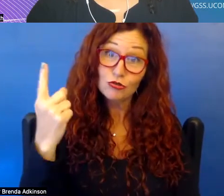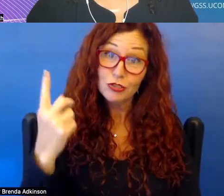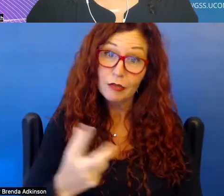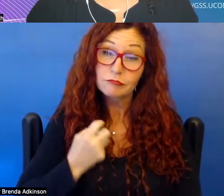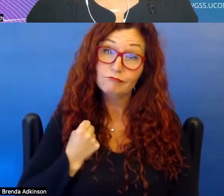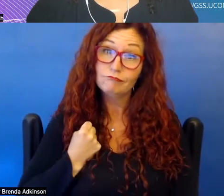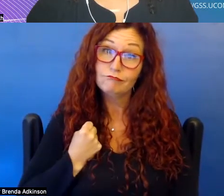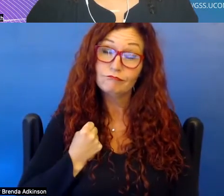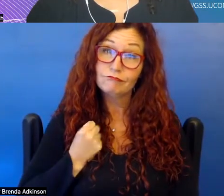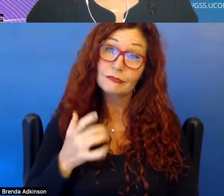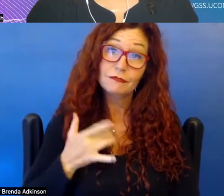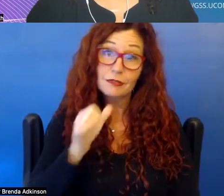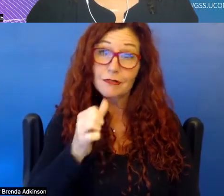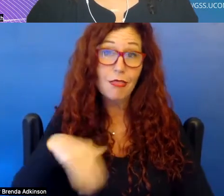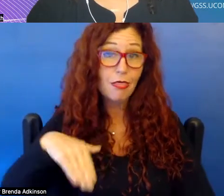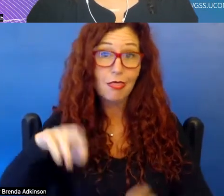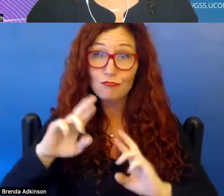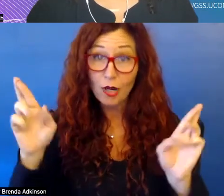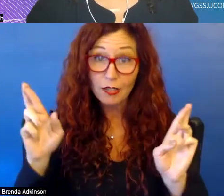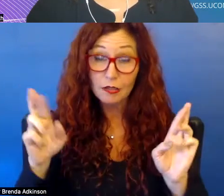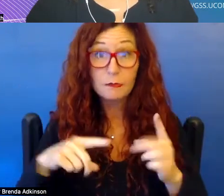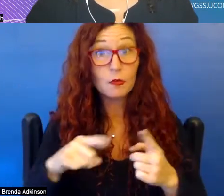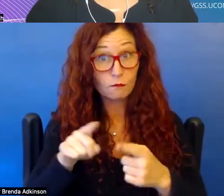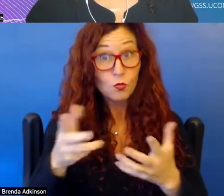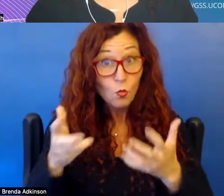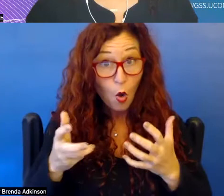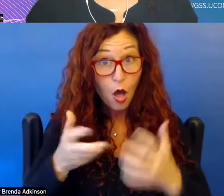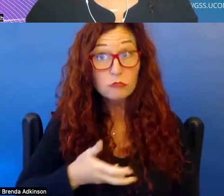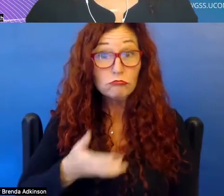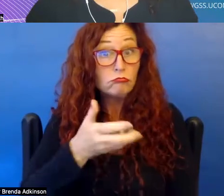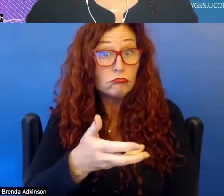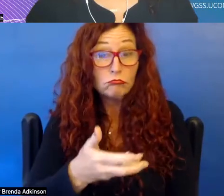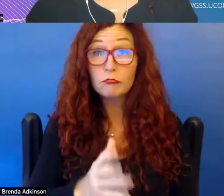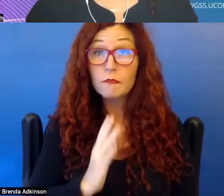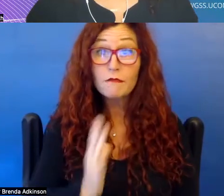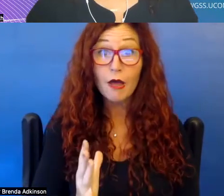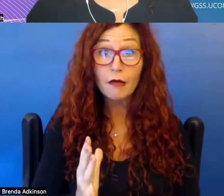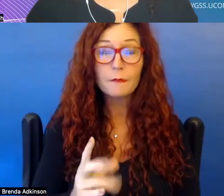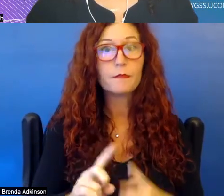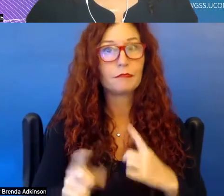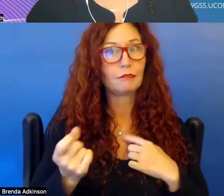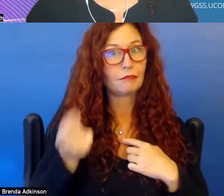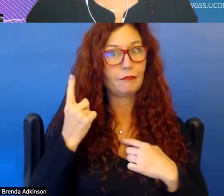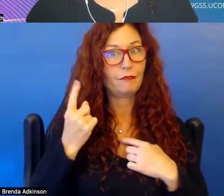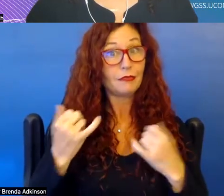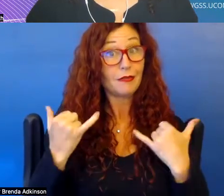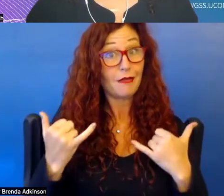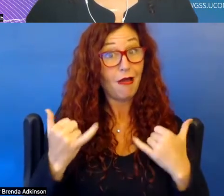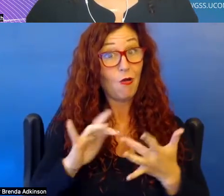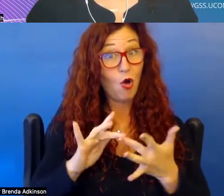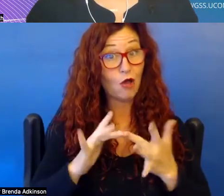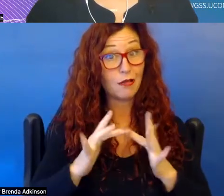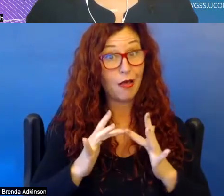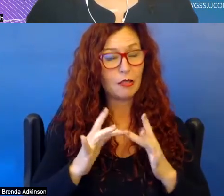do, because we are in an internet age. And unless you have a lot of money, to digitally erase things. It's